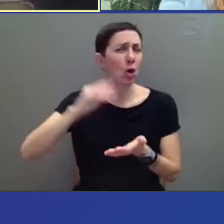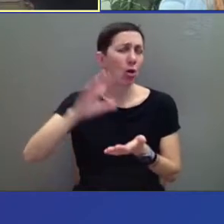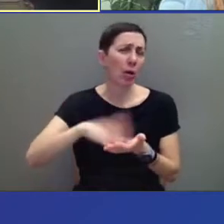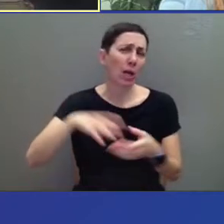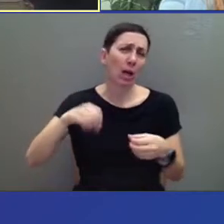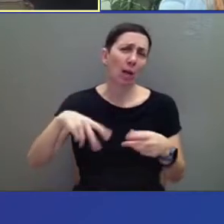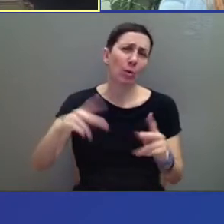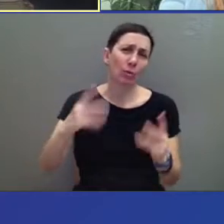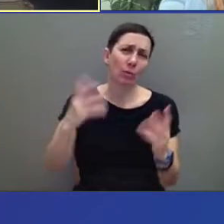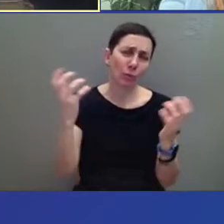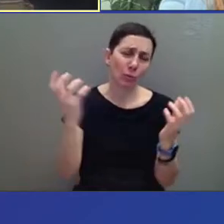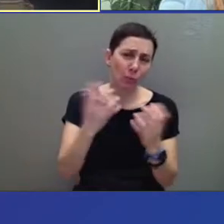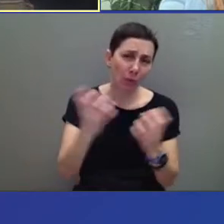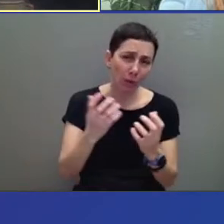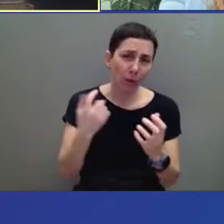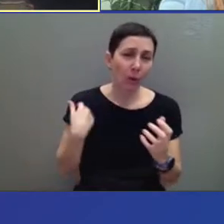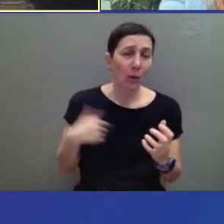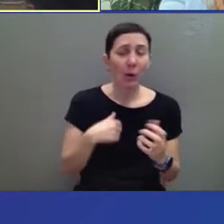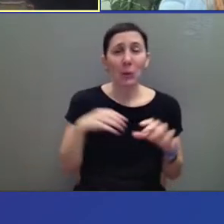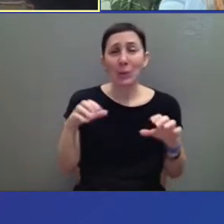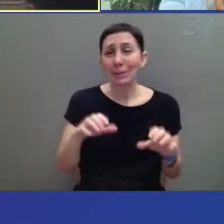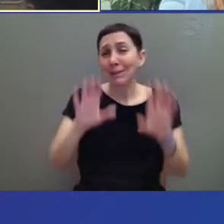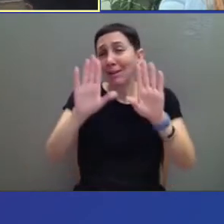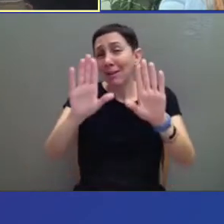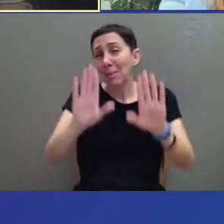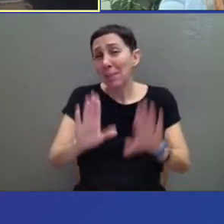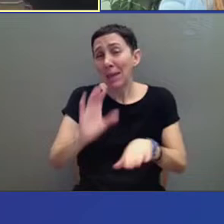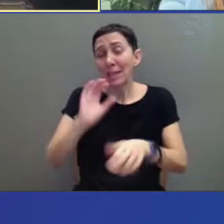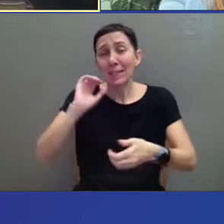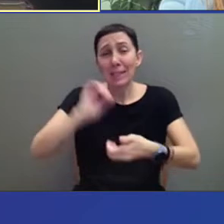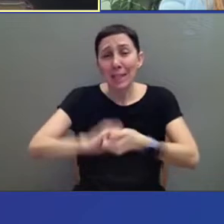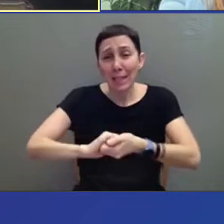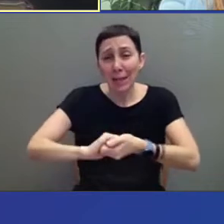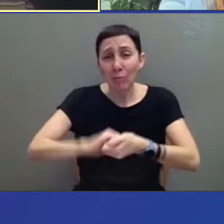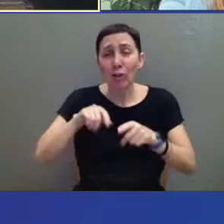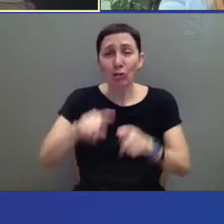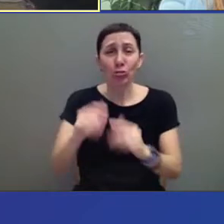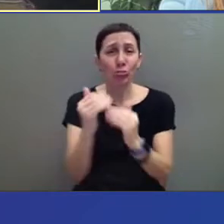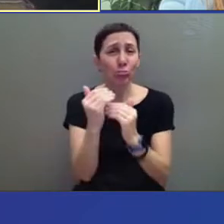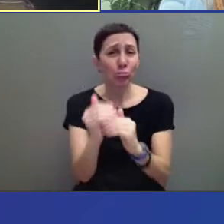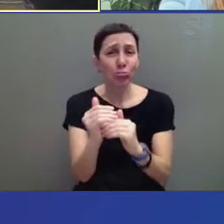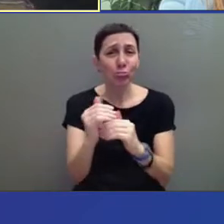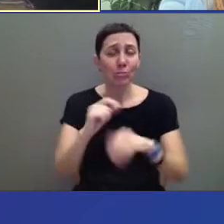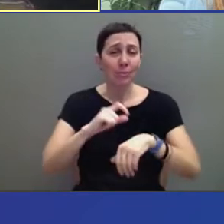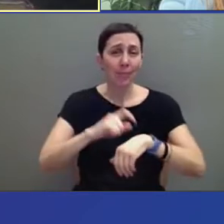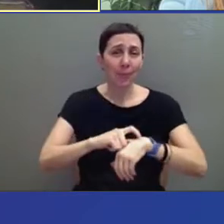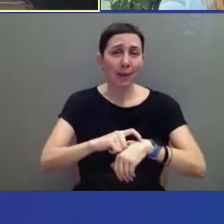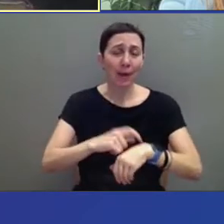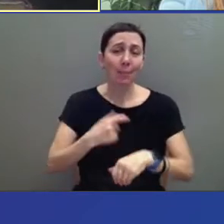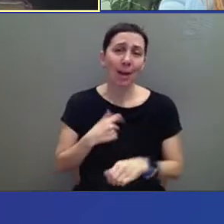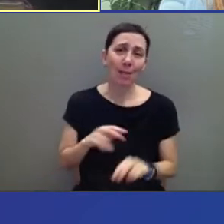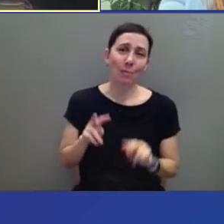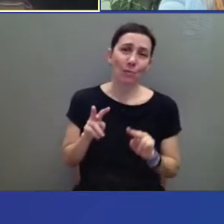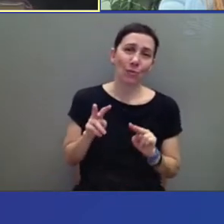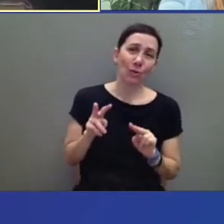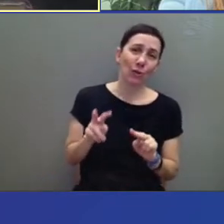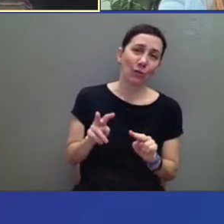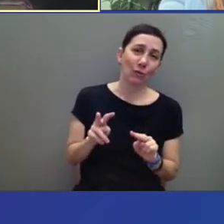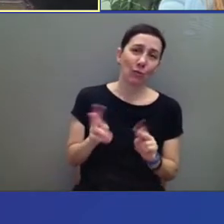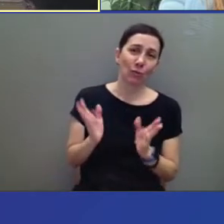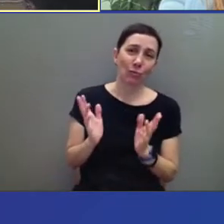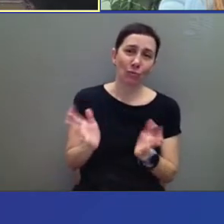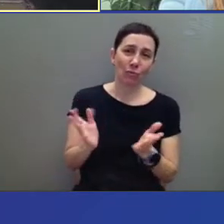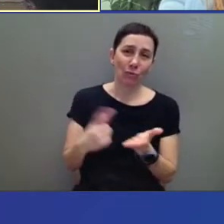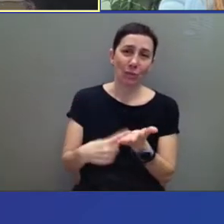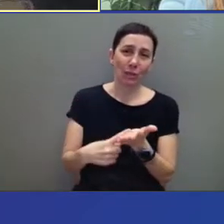we pulled off a massive collaboration in a very constrained period of time. And I'm really looking forward to talking more about